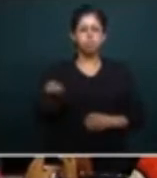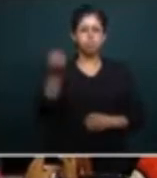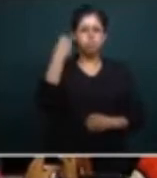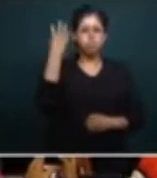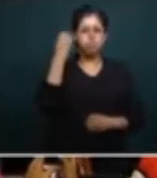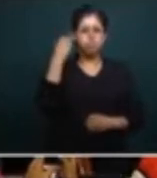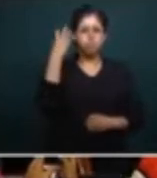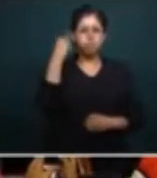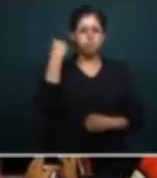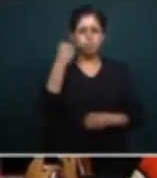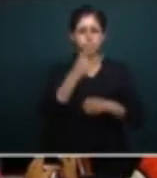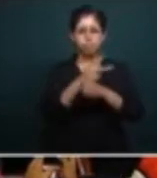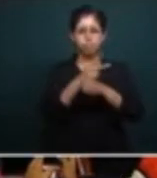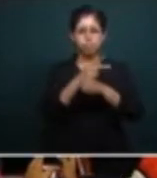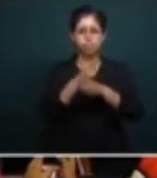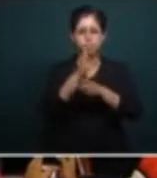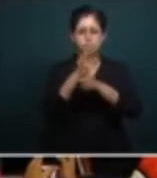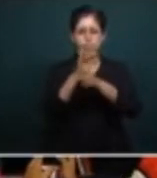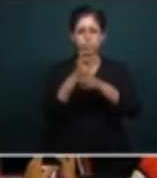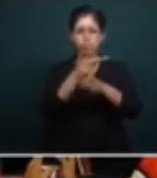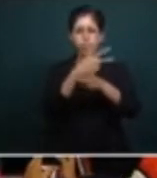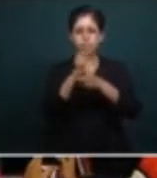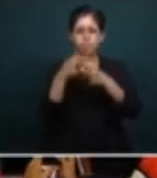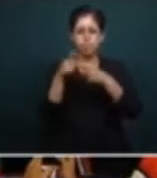the conference, press conference.